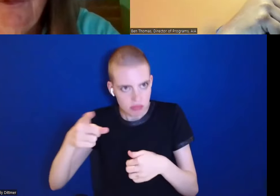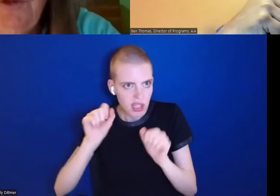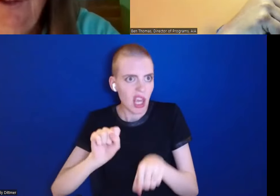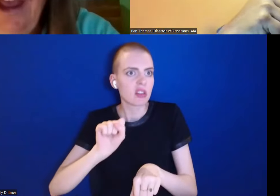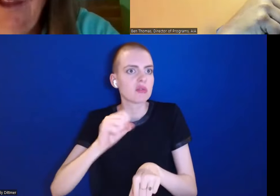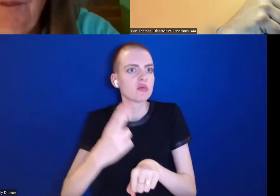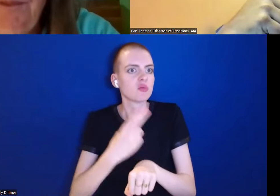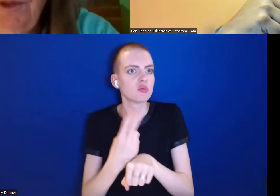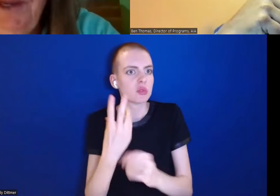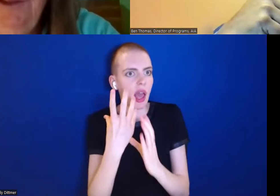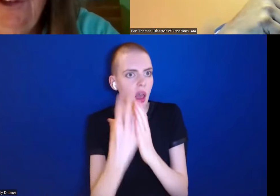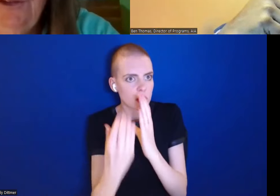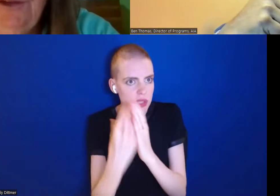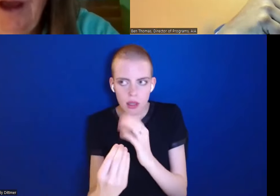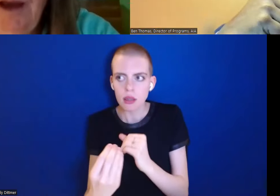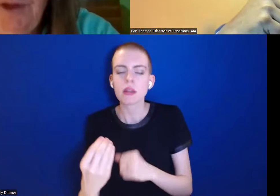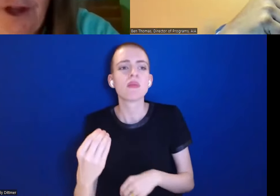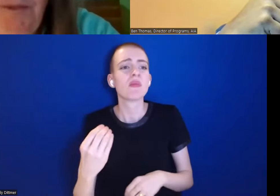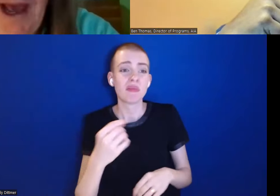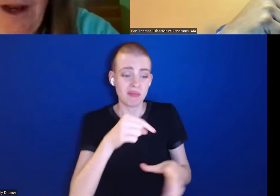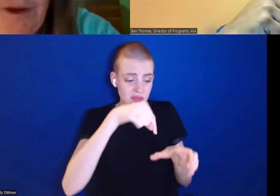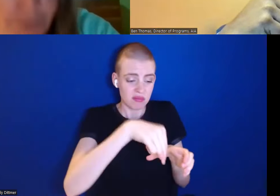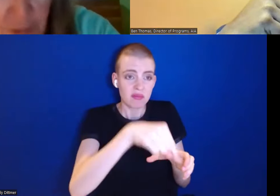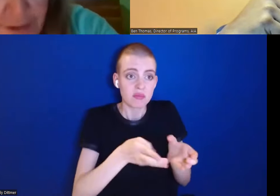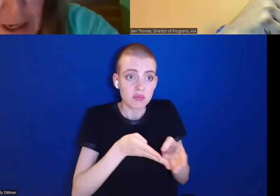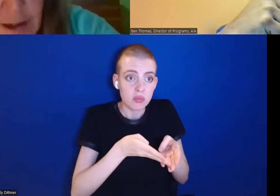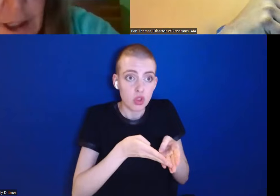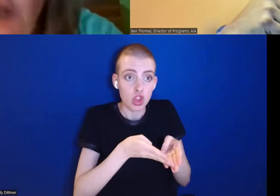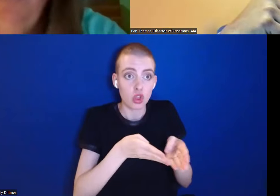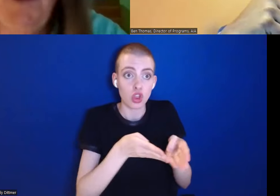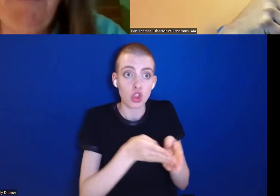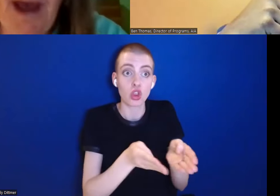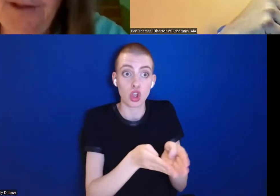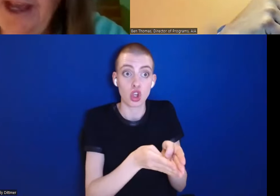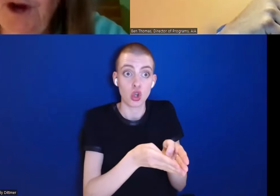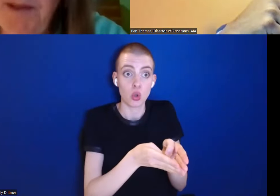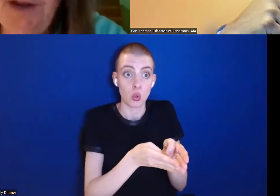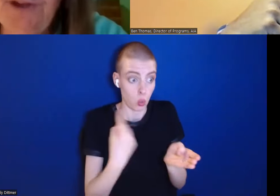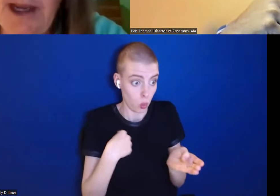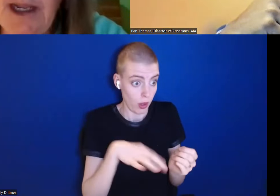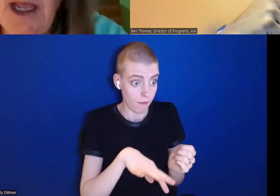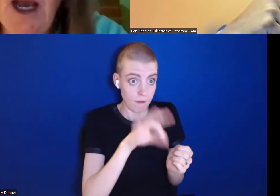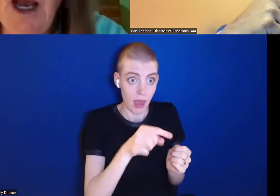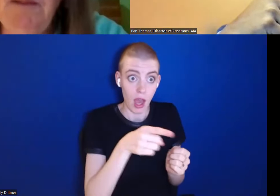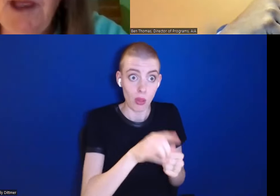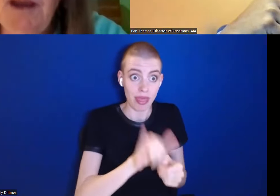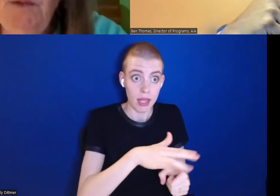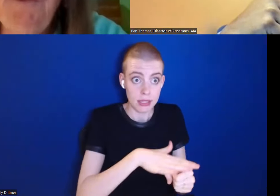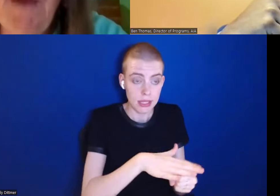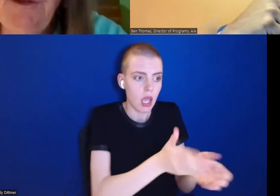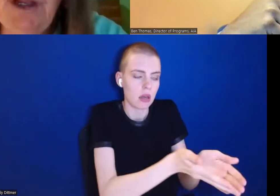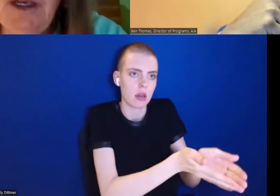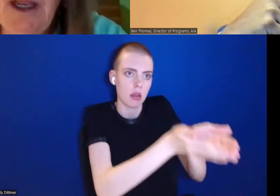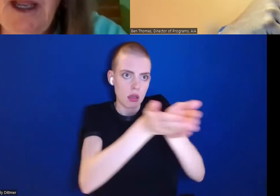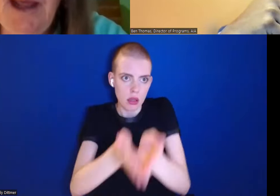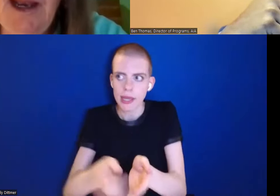to 3D scan the pieces, the canoe paddle, the canoe that we found at the Eleanor Betty site. We